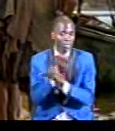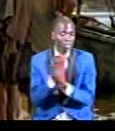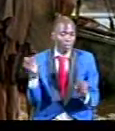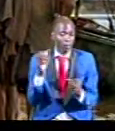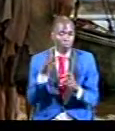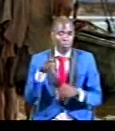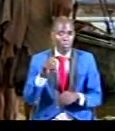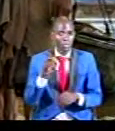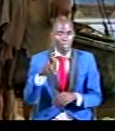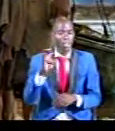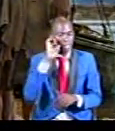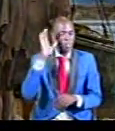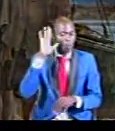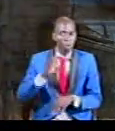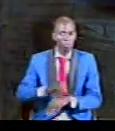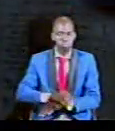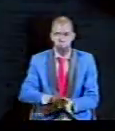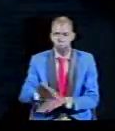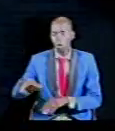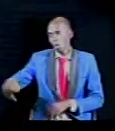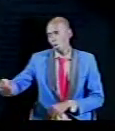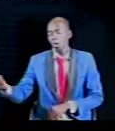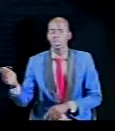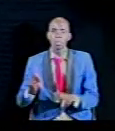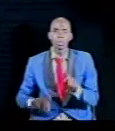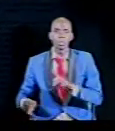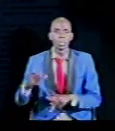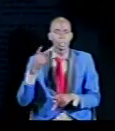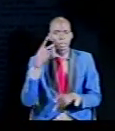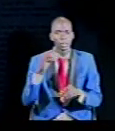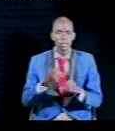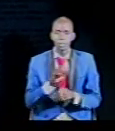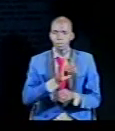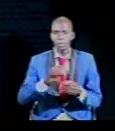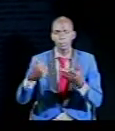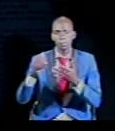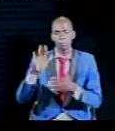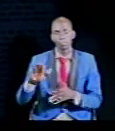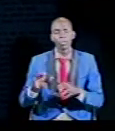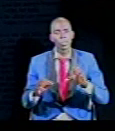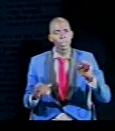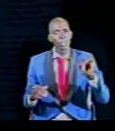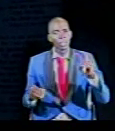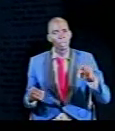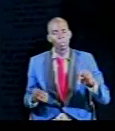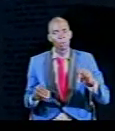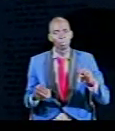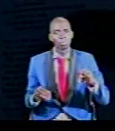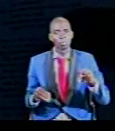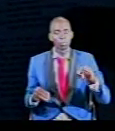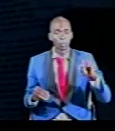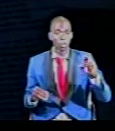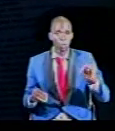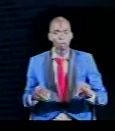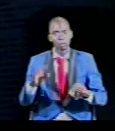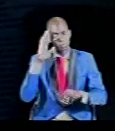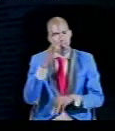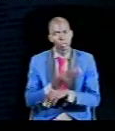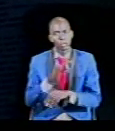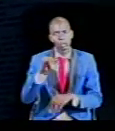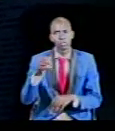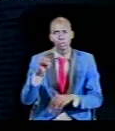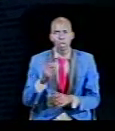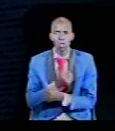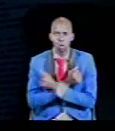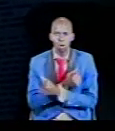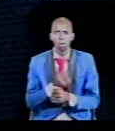them. And so here we are in verse 15, Simon Peter, son of Jonas, lovest thou me more than these?